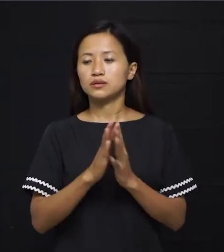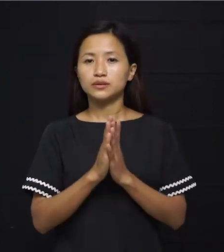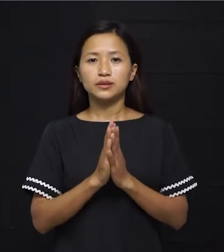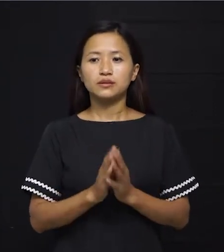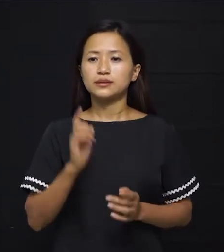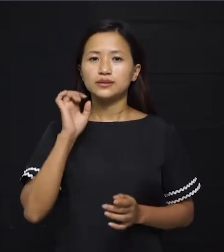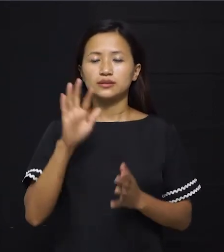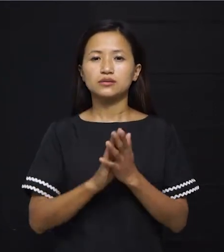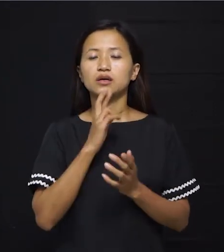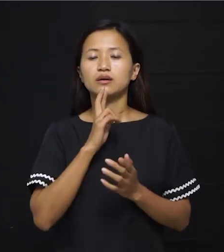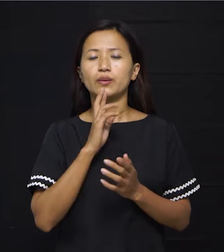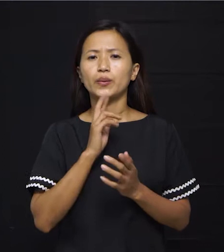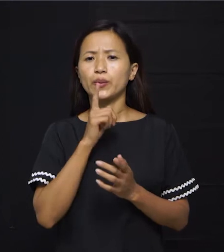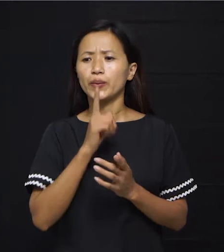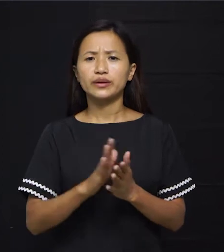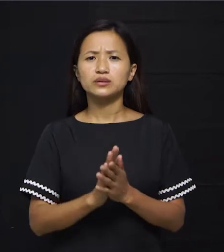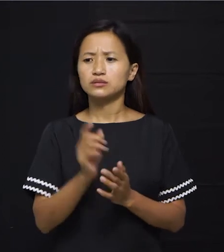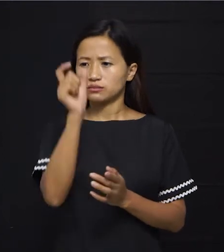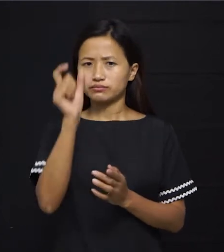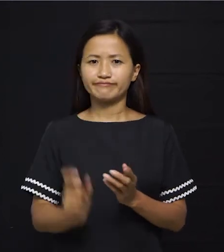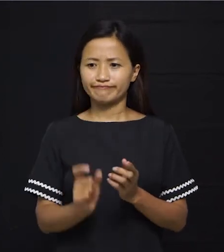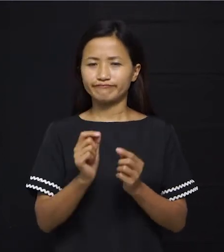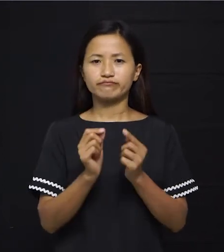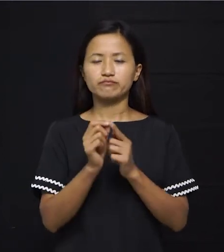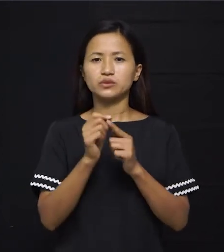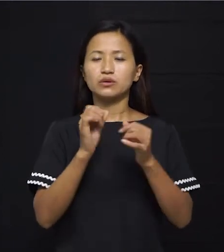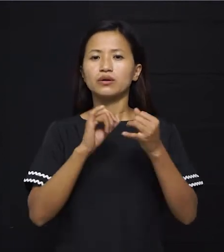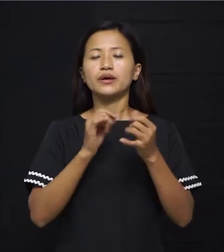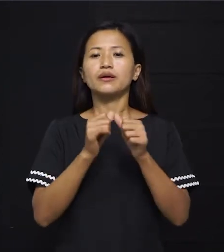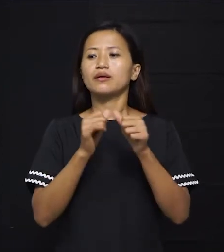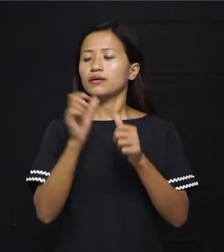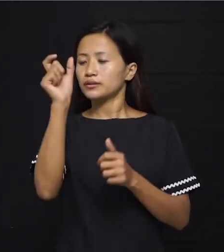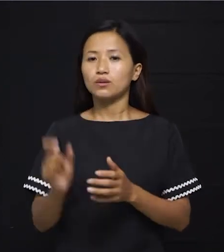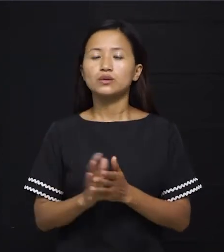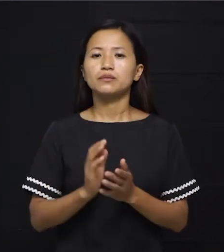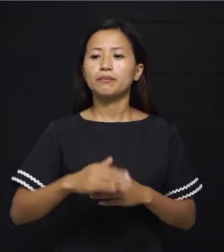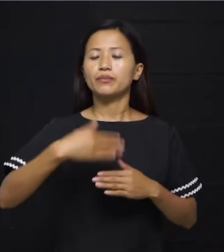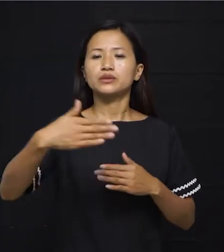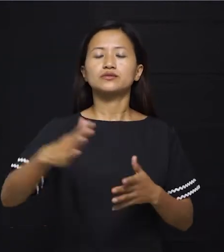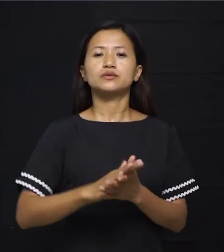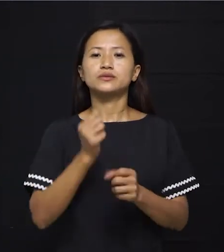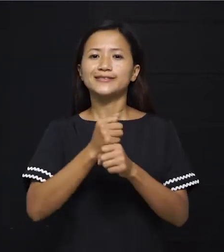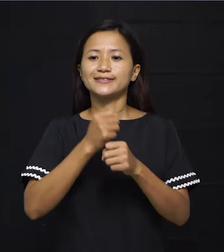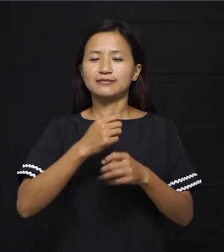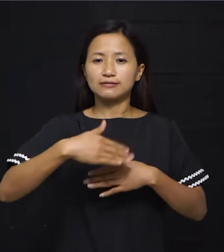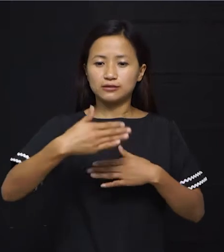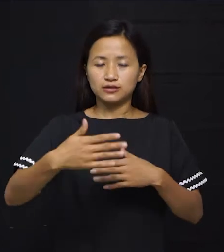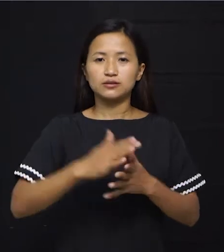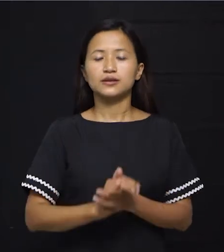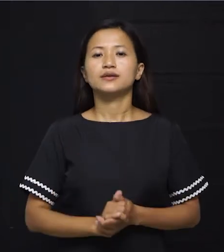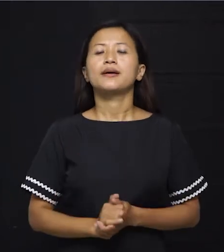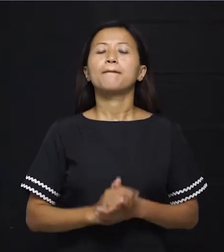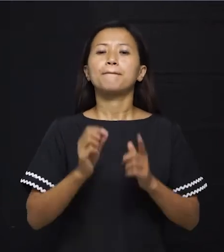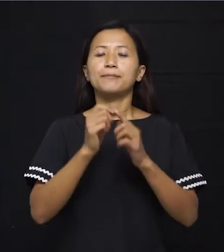he is not the real author. This is a story that had been passed on from generations, and Premchand had